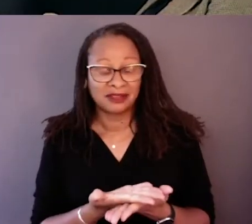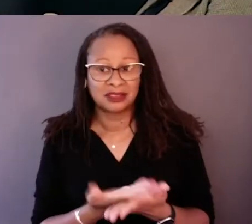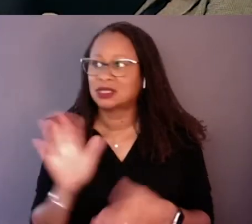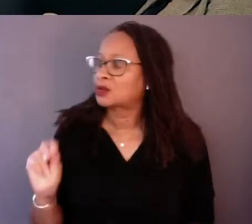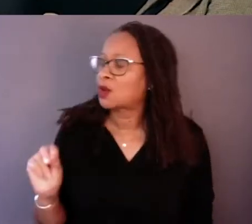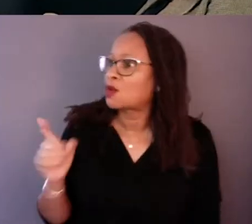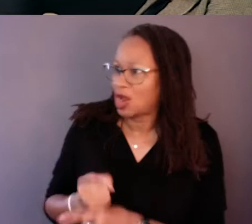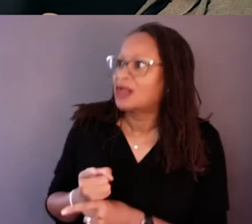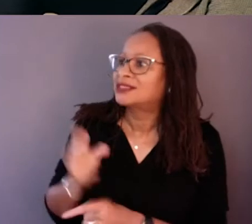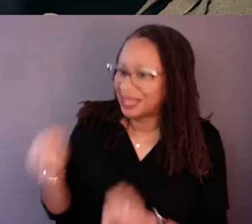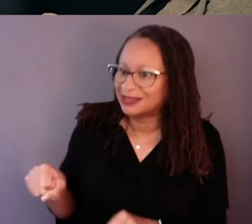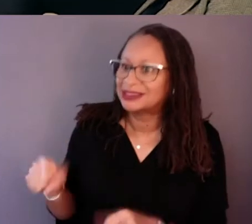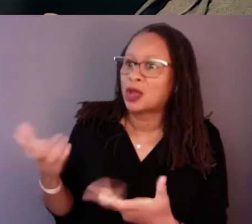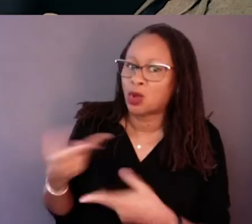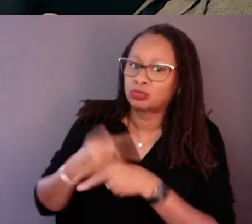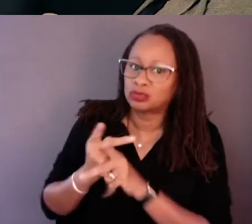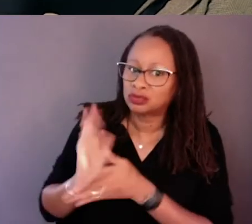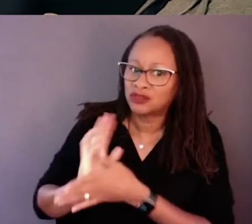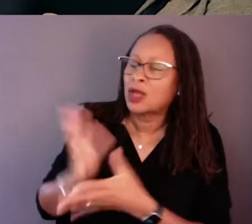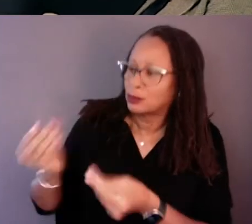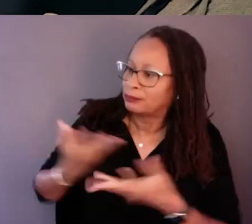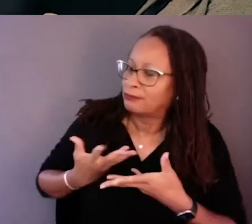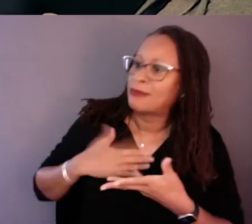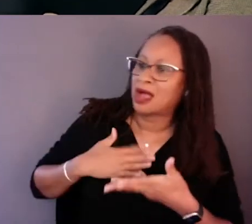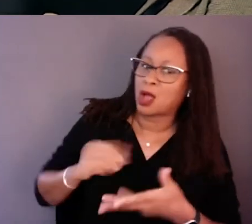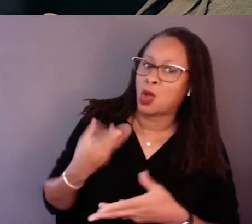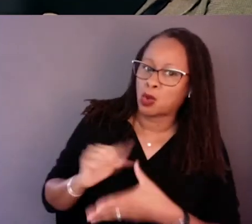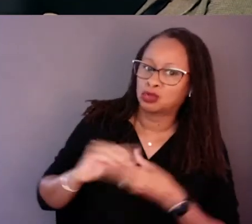Like, I wanna produce a film. I wanna tell my own story through film.